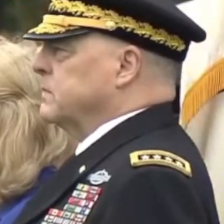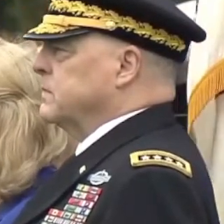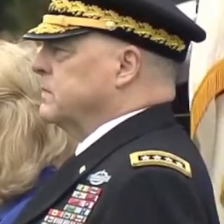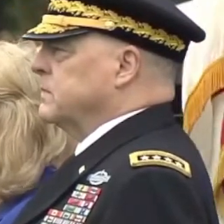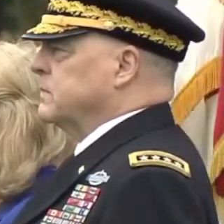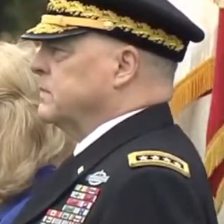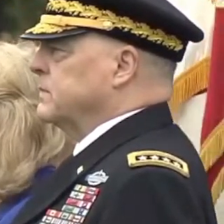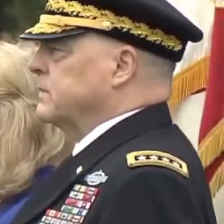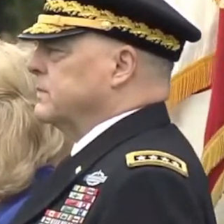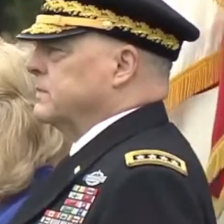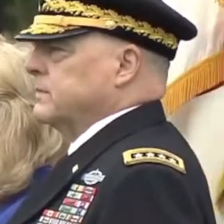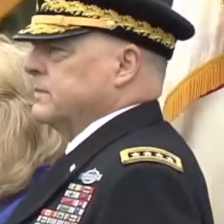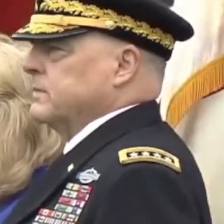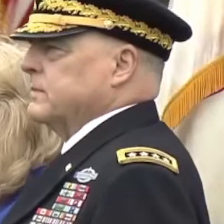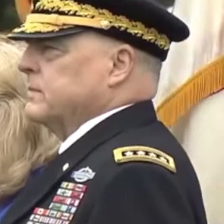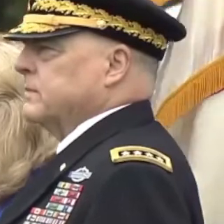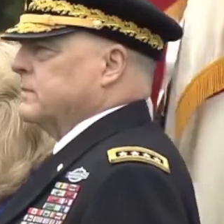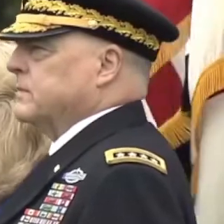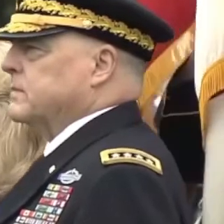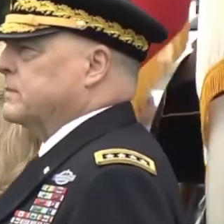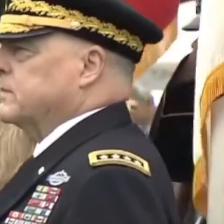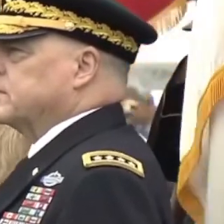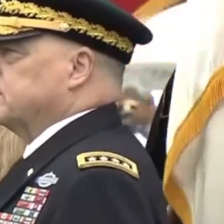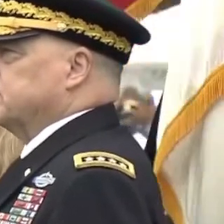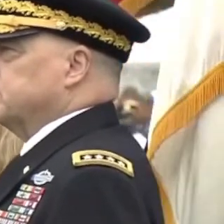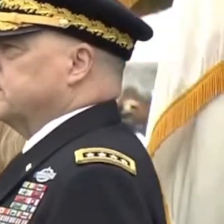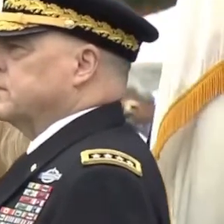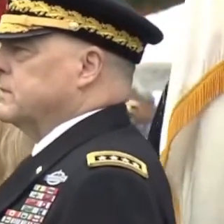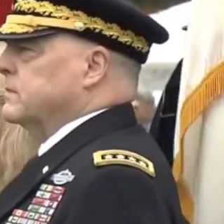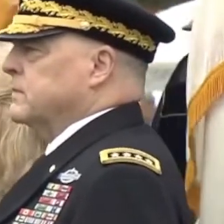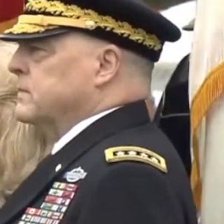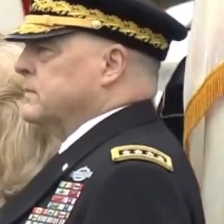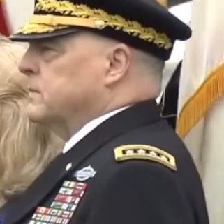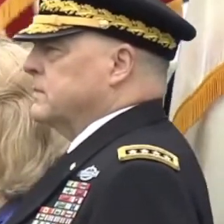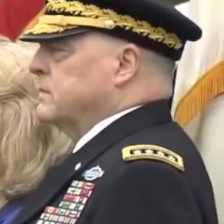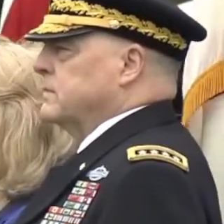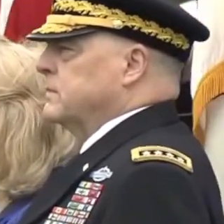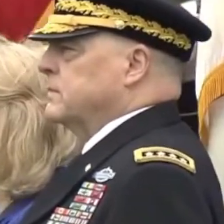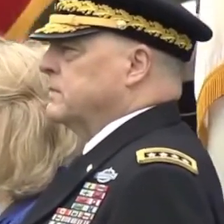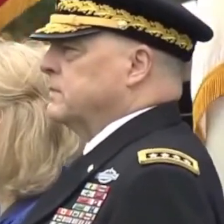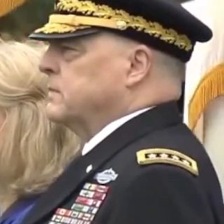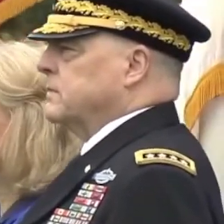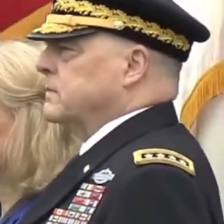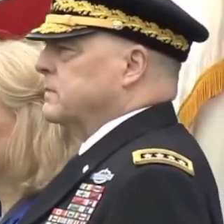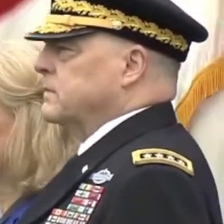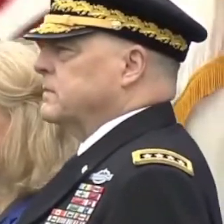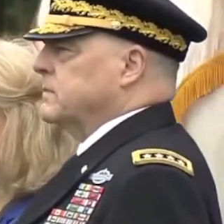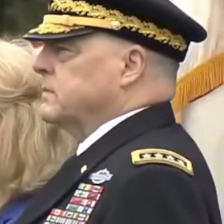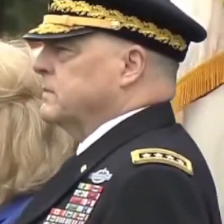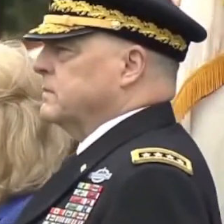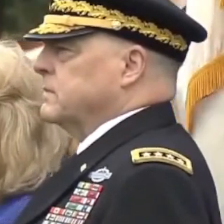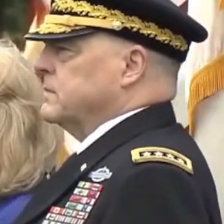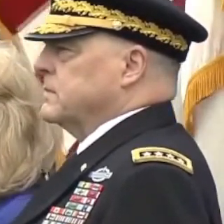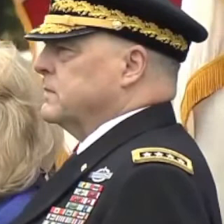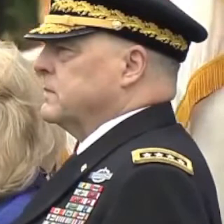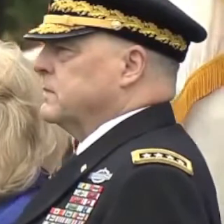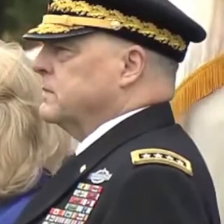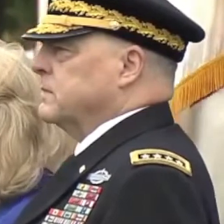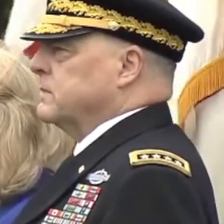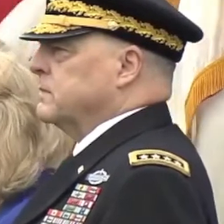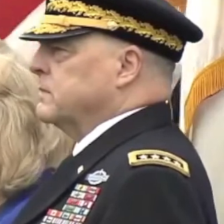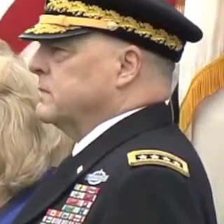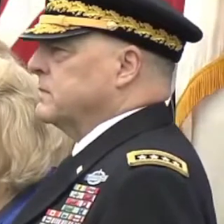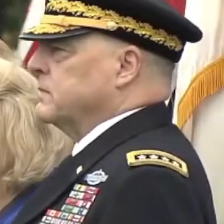areas served as a constant reminder of her steadfast commitment to our military personnel and reflected a total devotion and